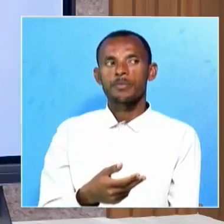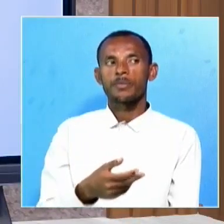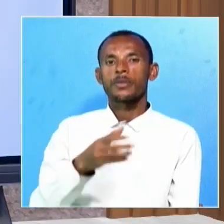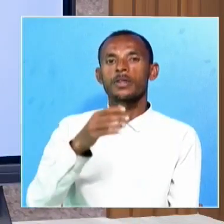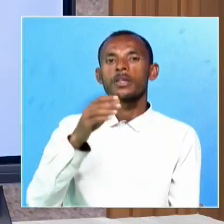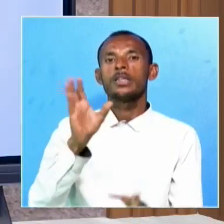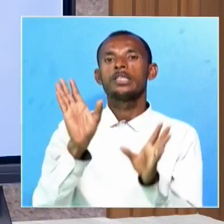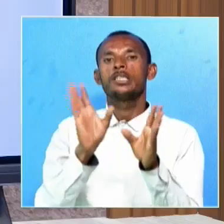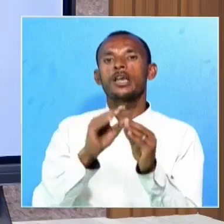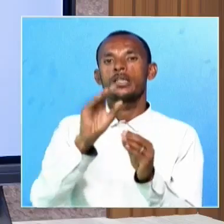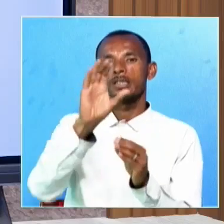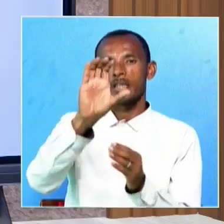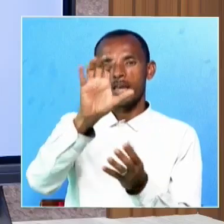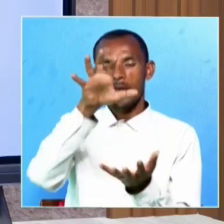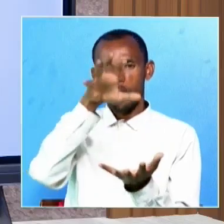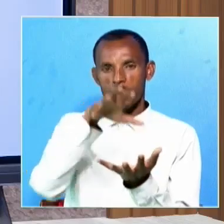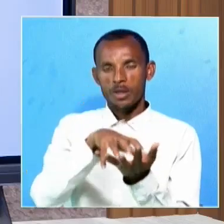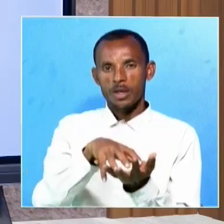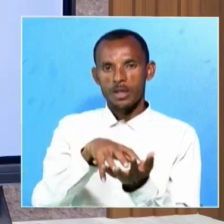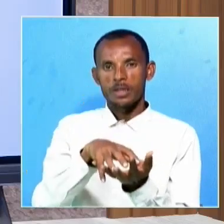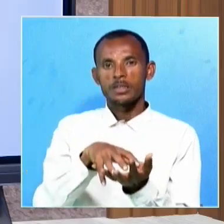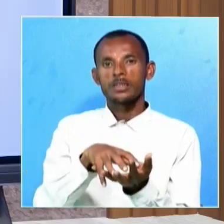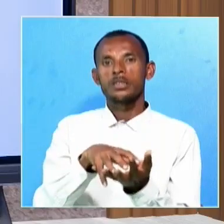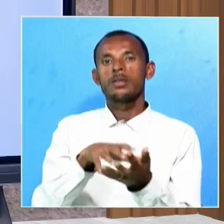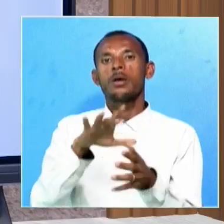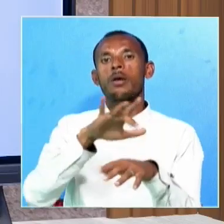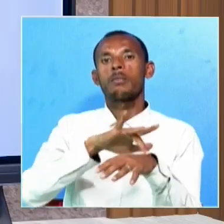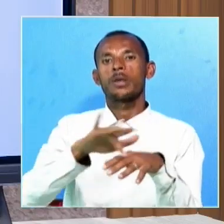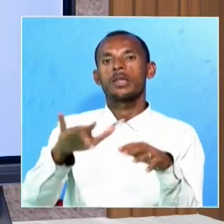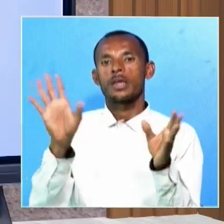set C has no element.